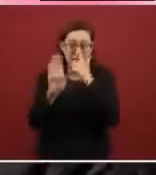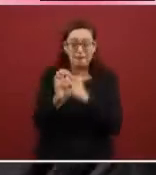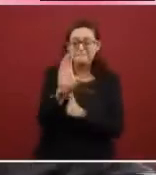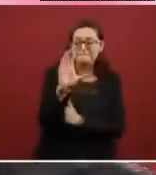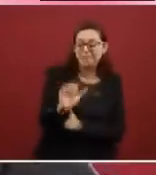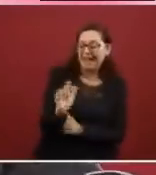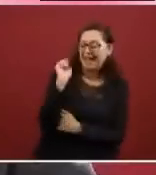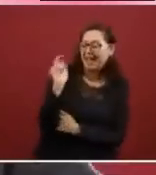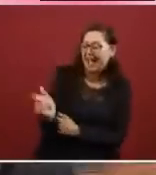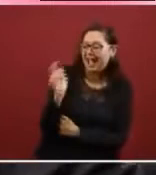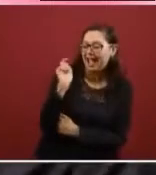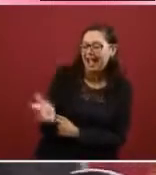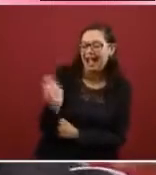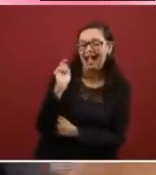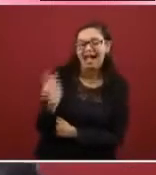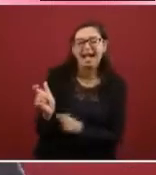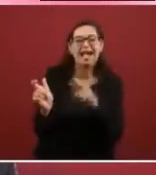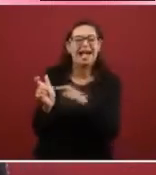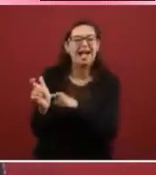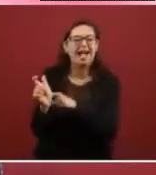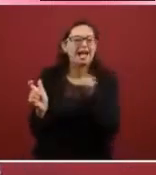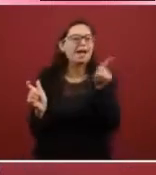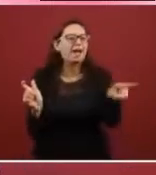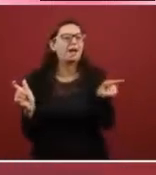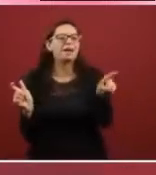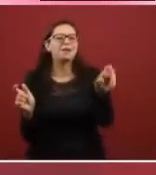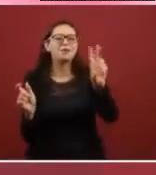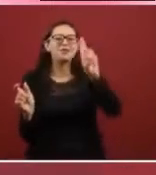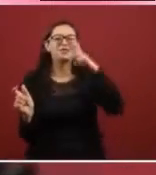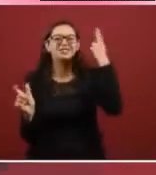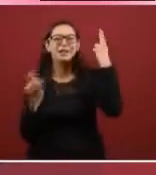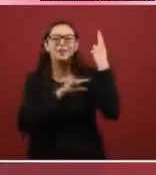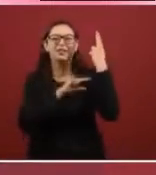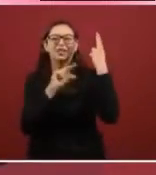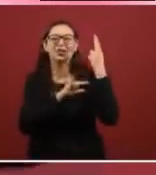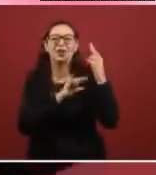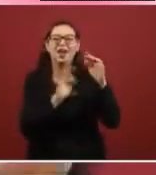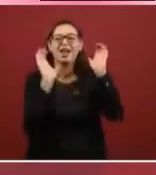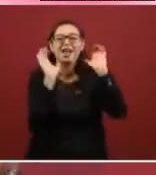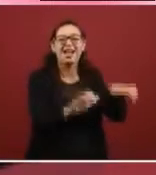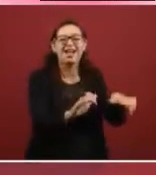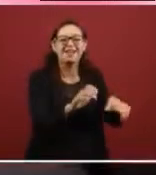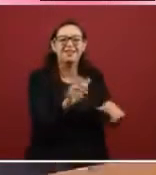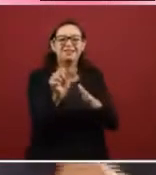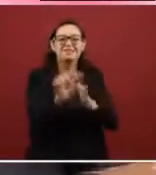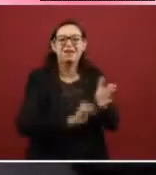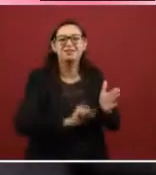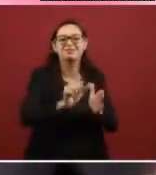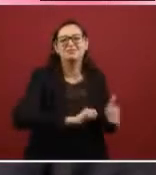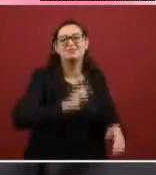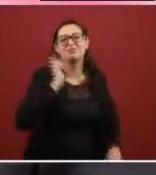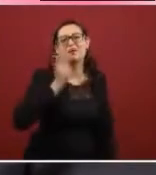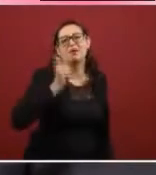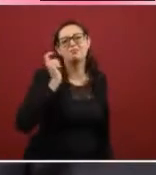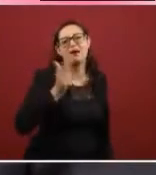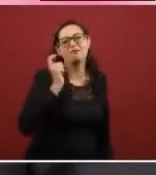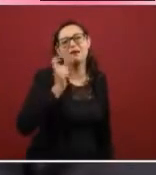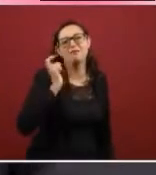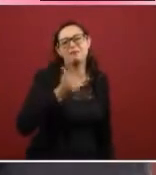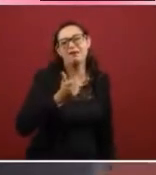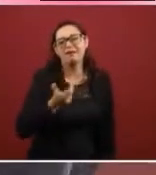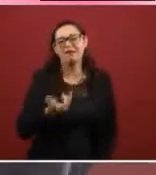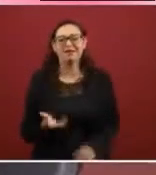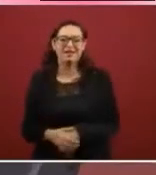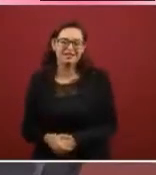so they can study in the universities, the private universities. Incluso. And then llegar a un acuerdo. And you can even come para to